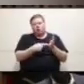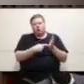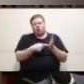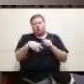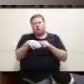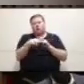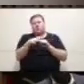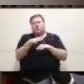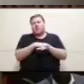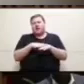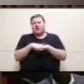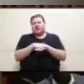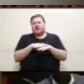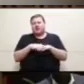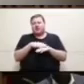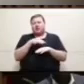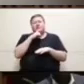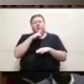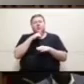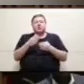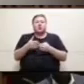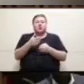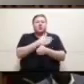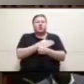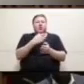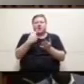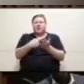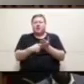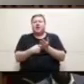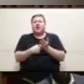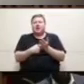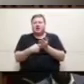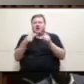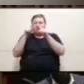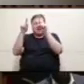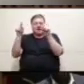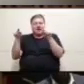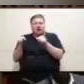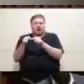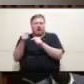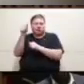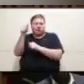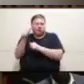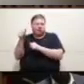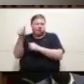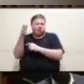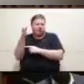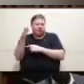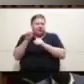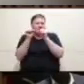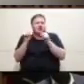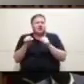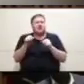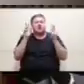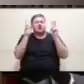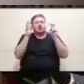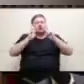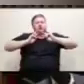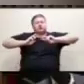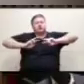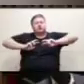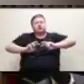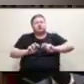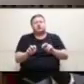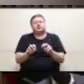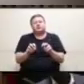basics who are using a prepaid metering system. And the matter has been investigated,